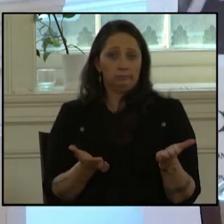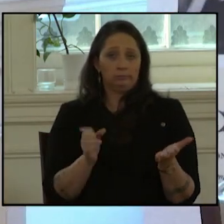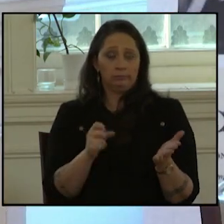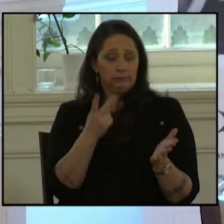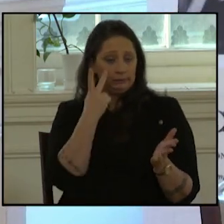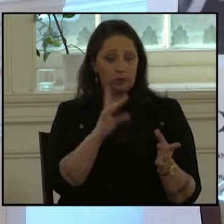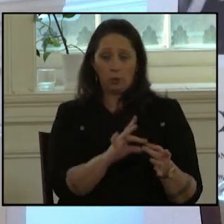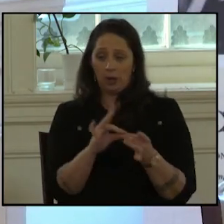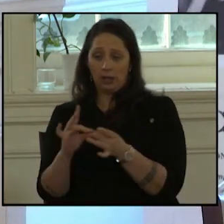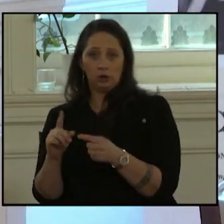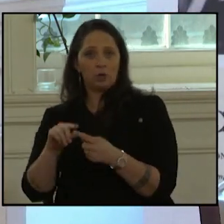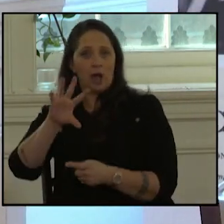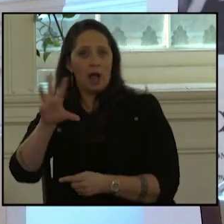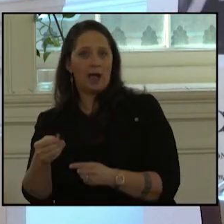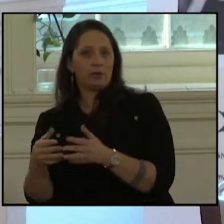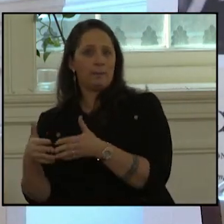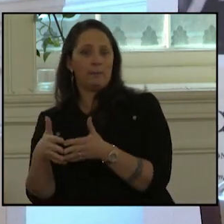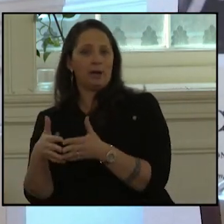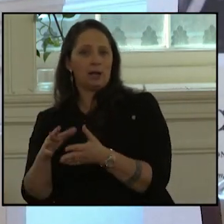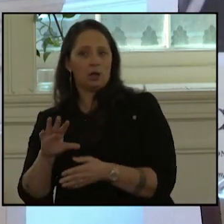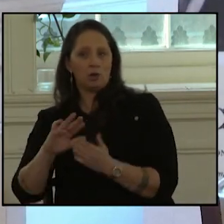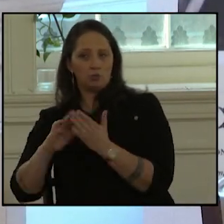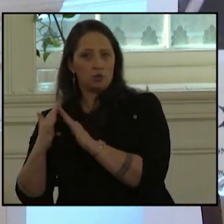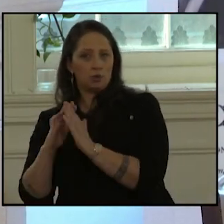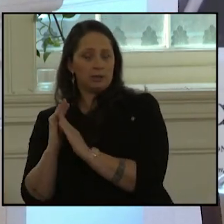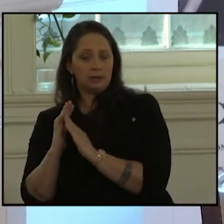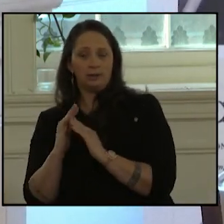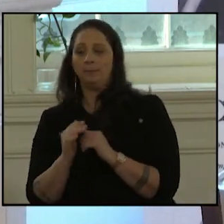to the African-American community.